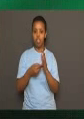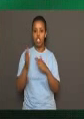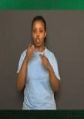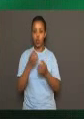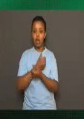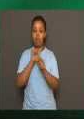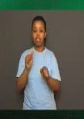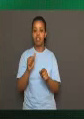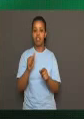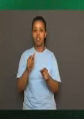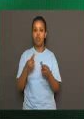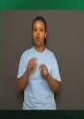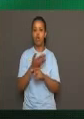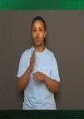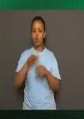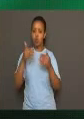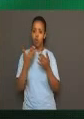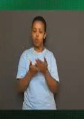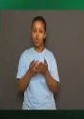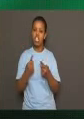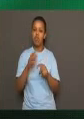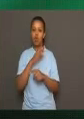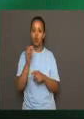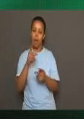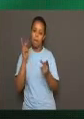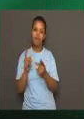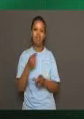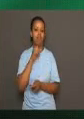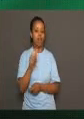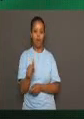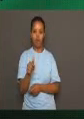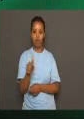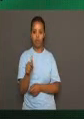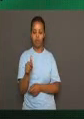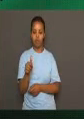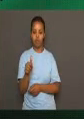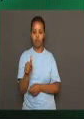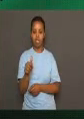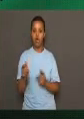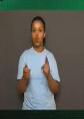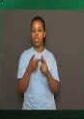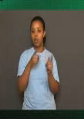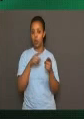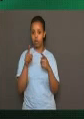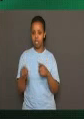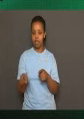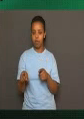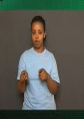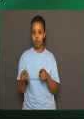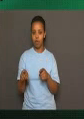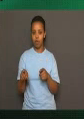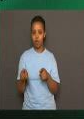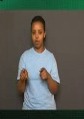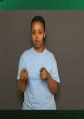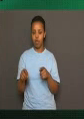have been tried and have been unsuccessful. The second is that